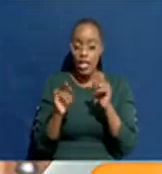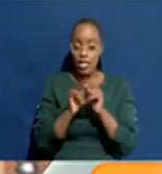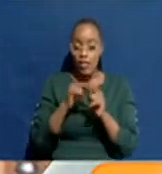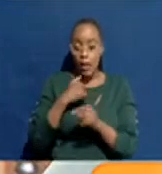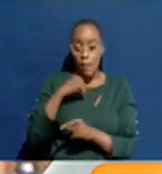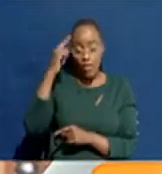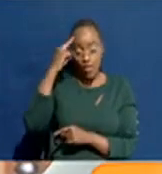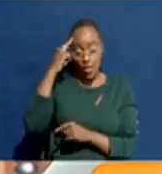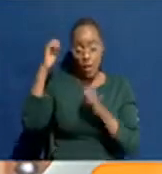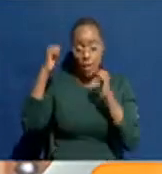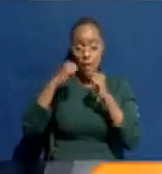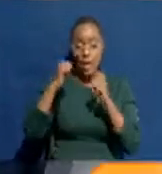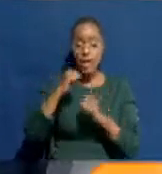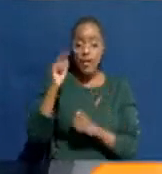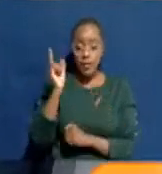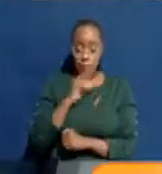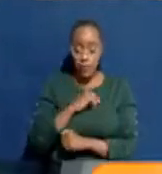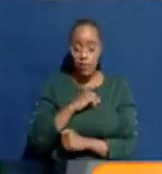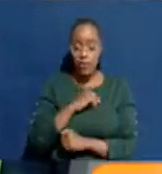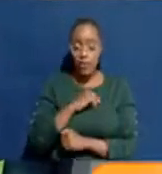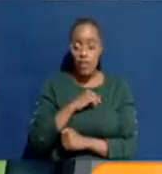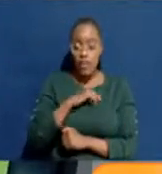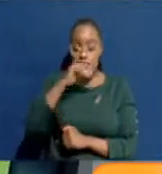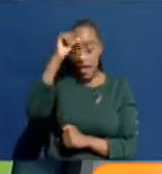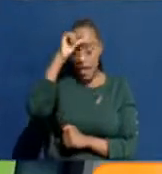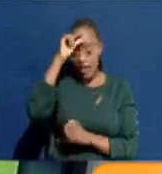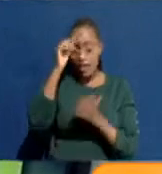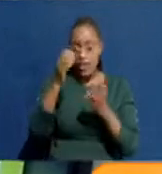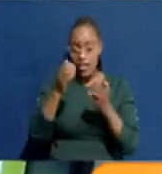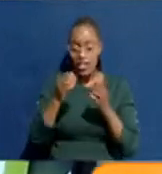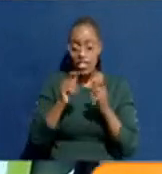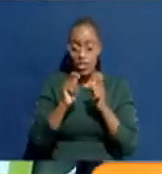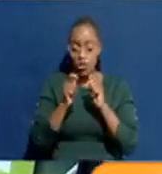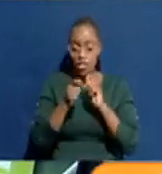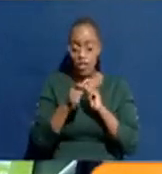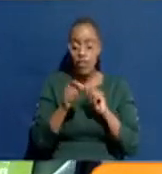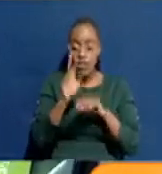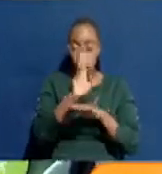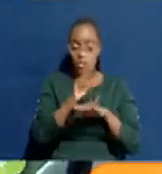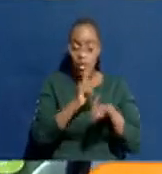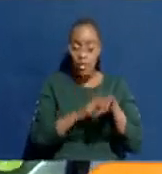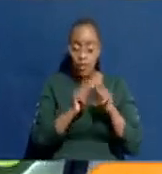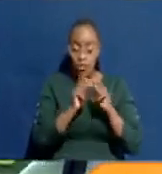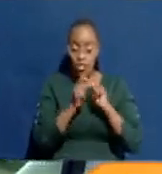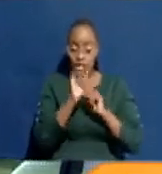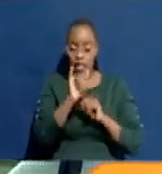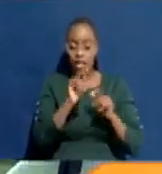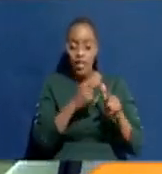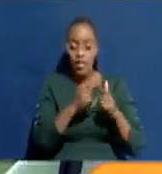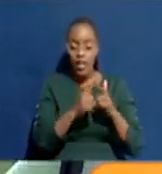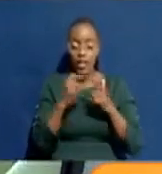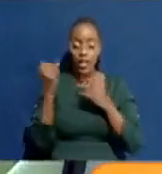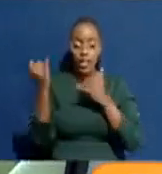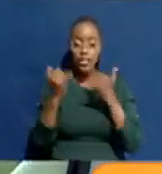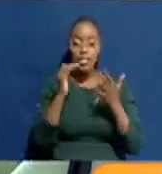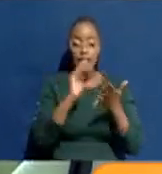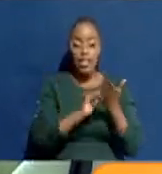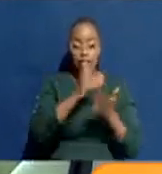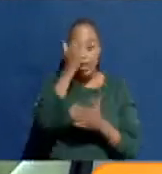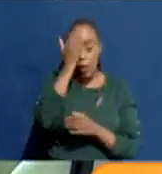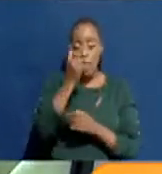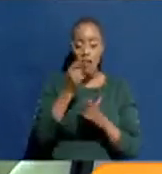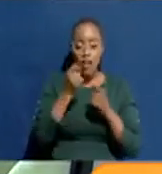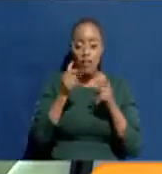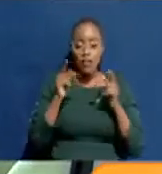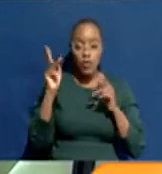totally concur with that, is yes, government needs to fix it, take the time to fix it, and then reintroduce it, because I think very